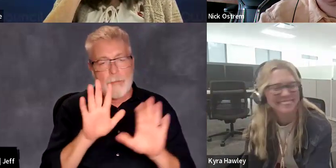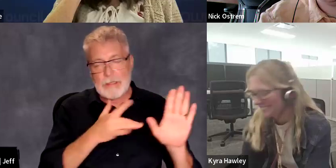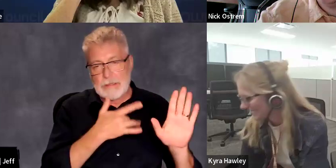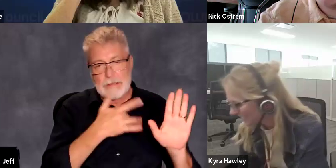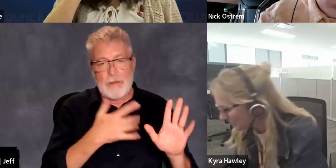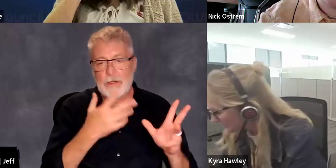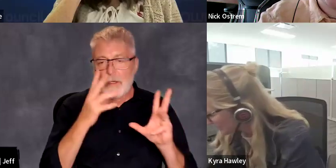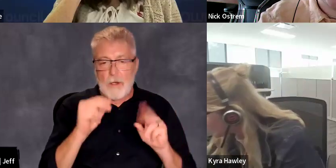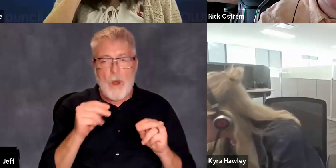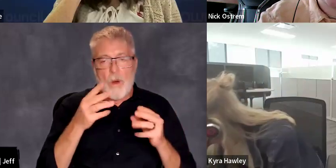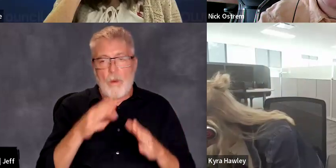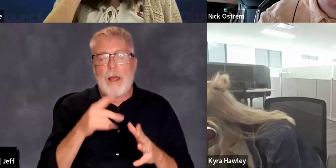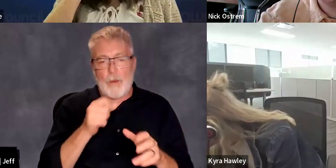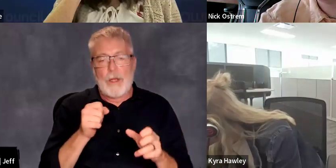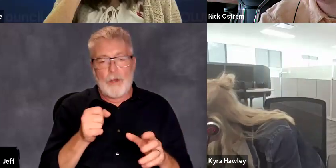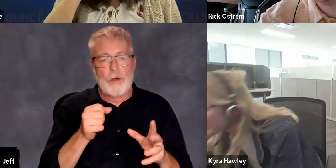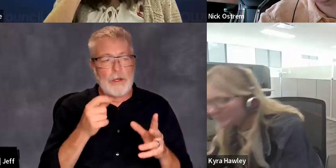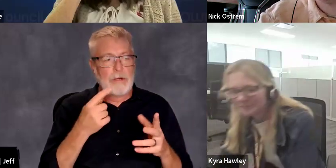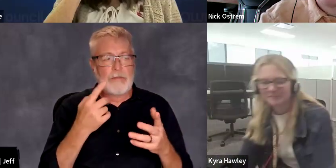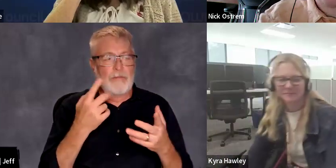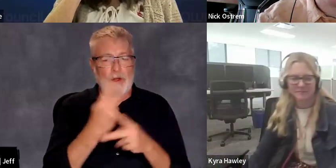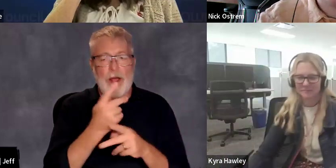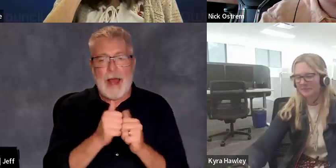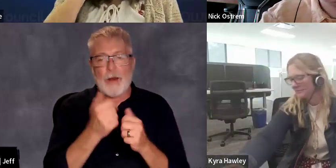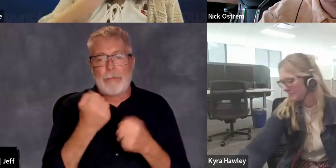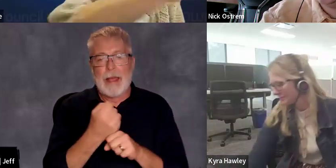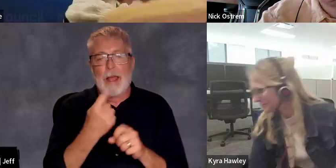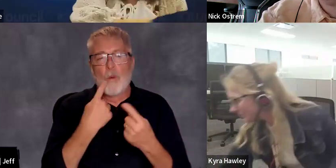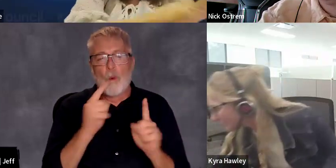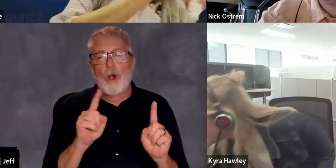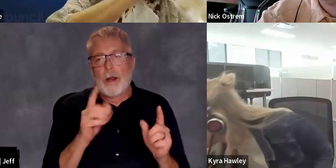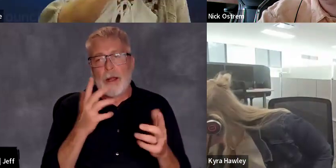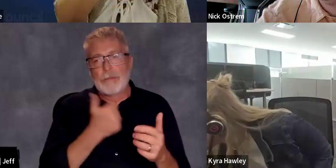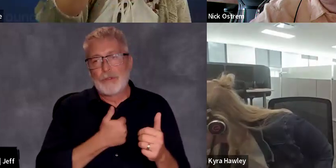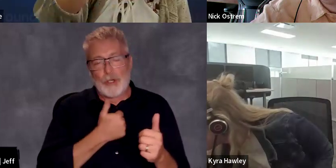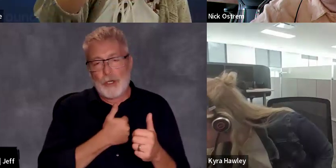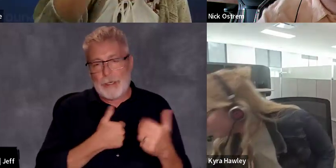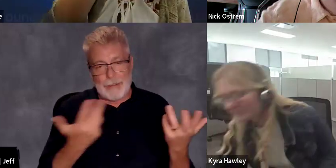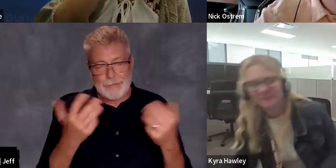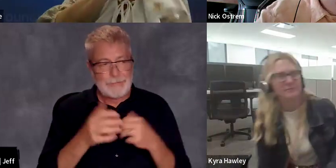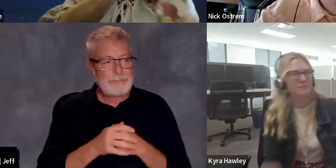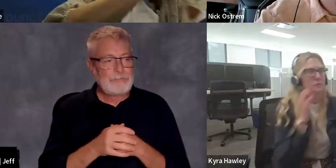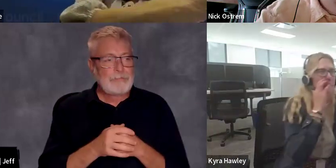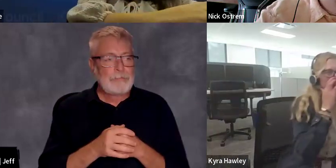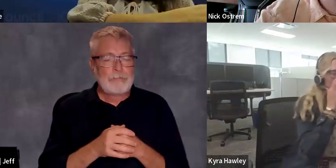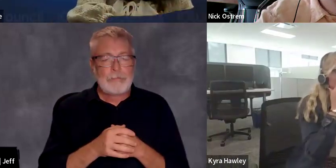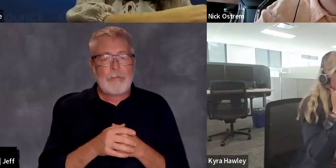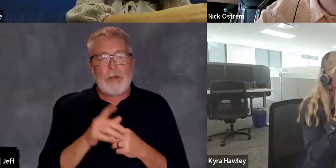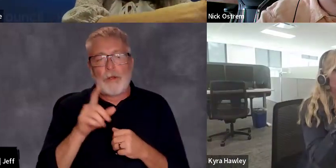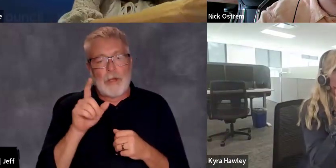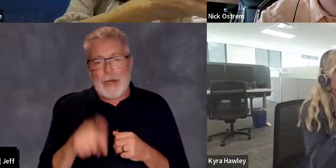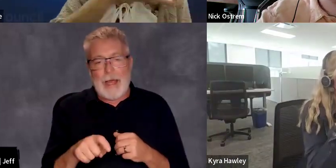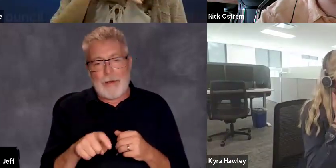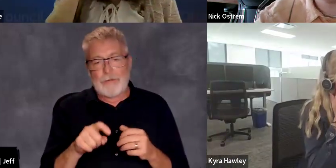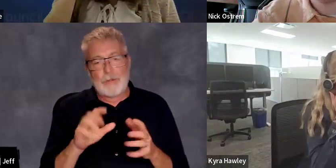no way that we've been able to do it that has worked. So I'm very sorry. Um, it's just gonna you're just gonna have